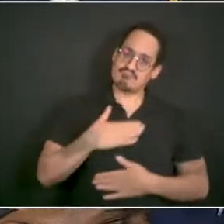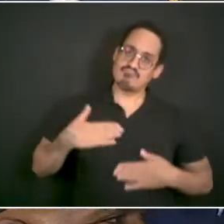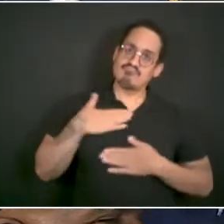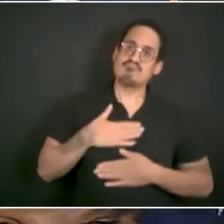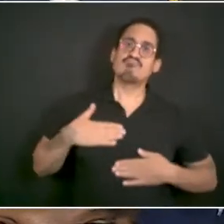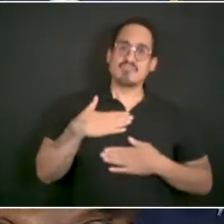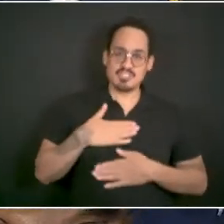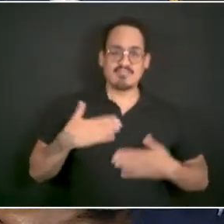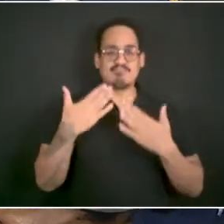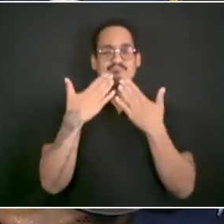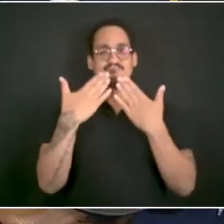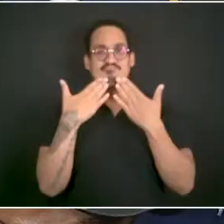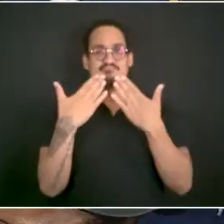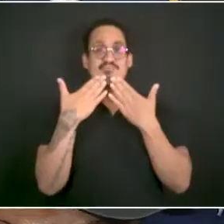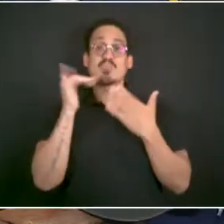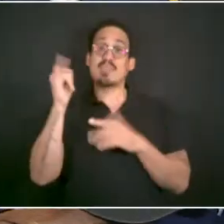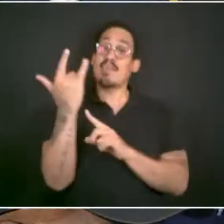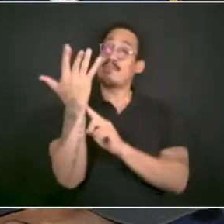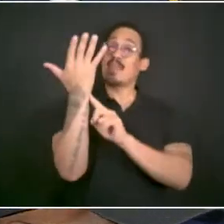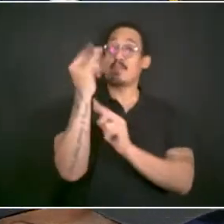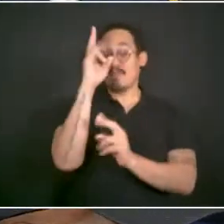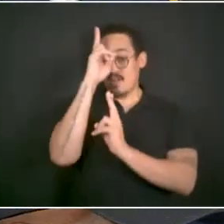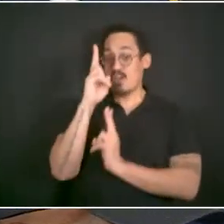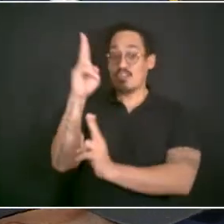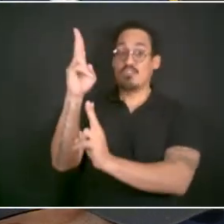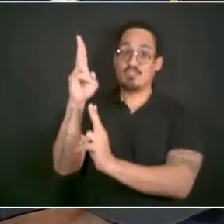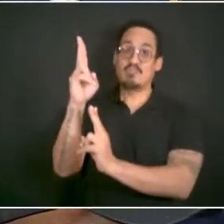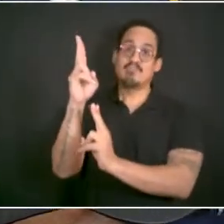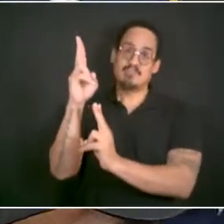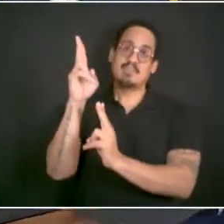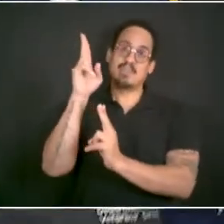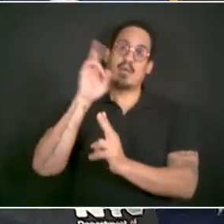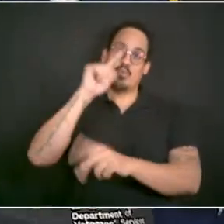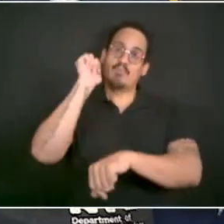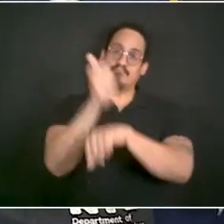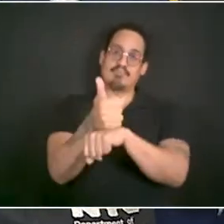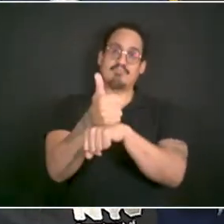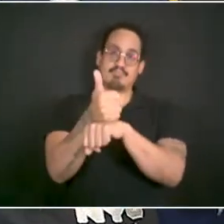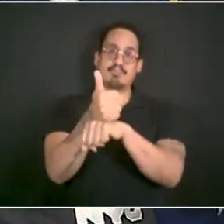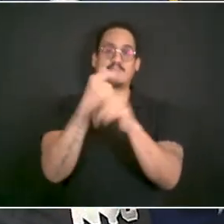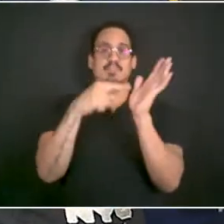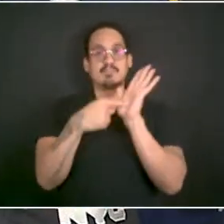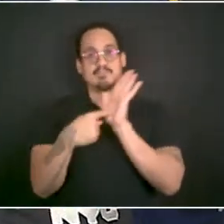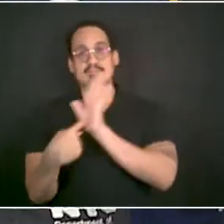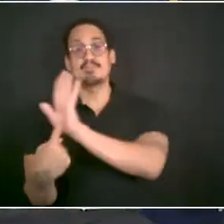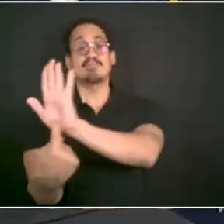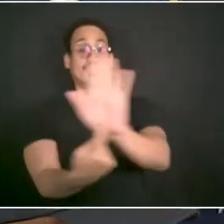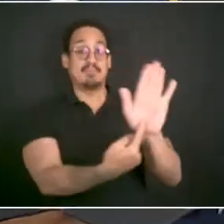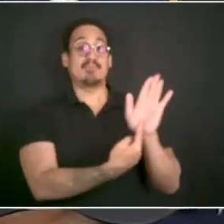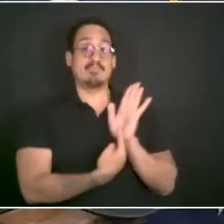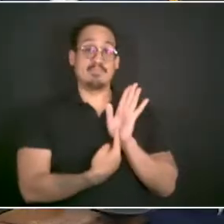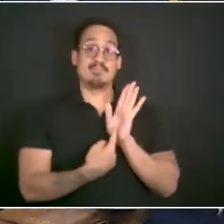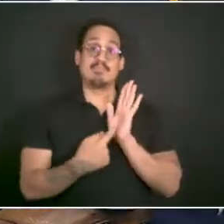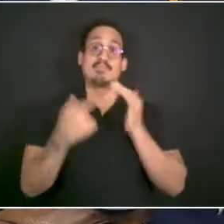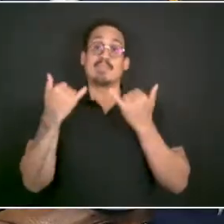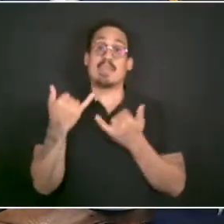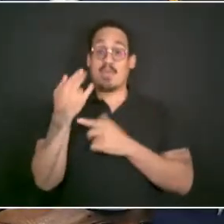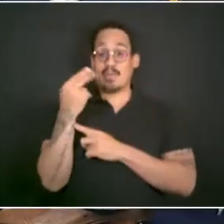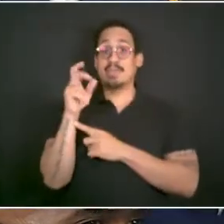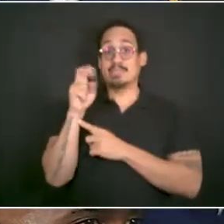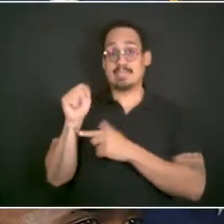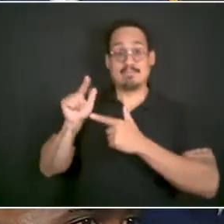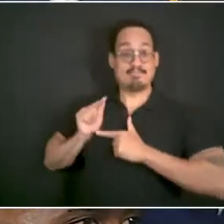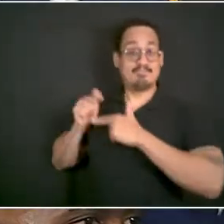of Honor is how we make that known. And so Commissioner Hendon, I want to turn it over to you, and then turn it over to